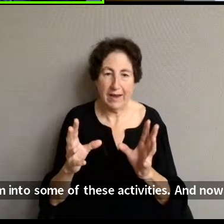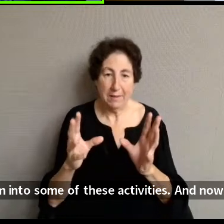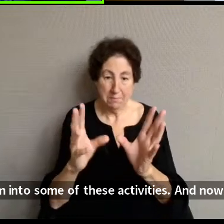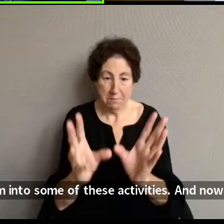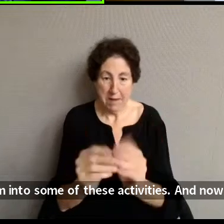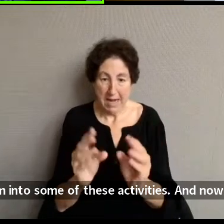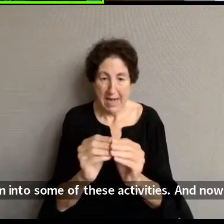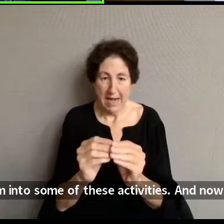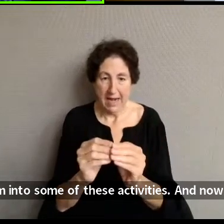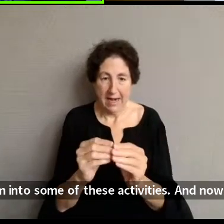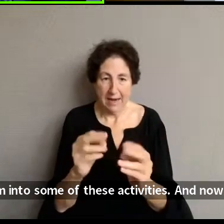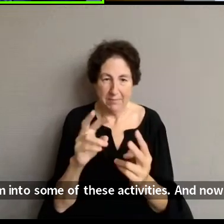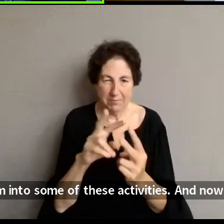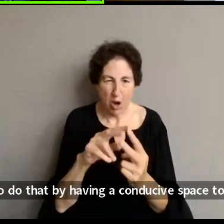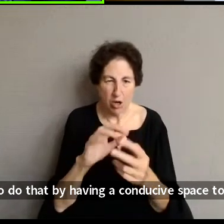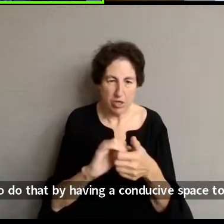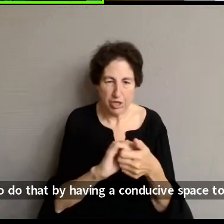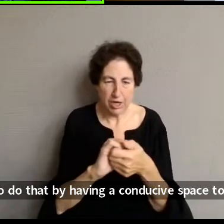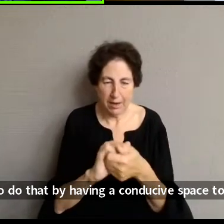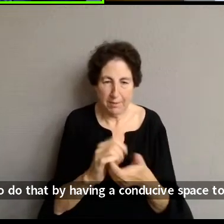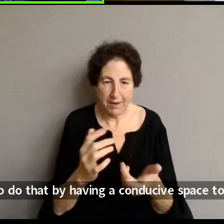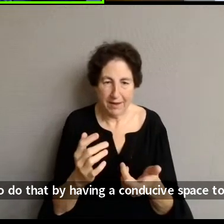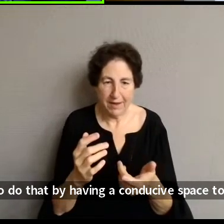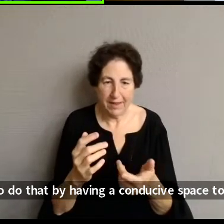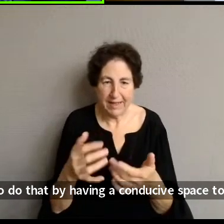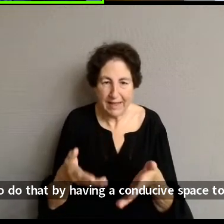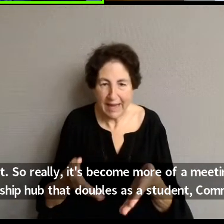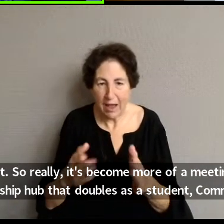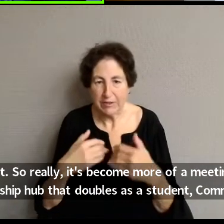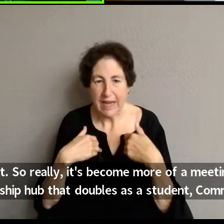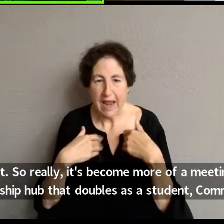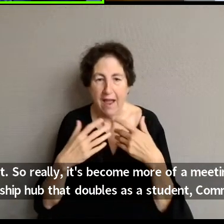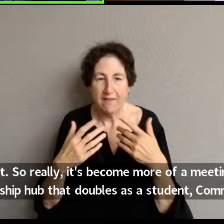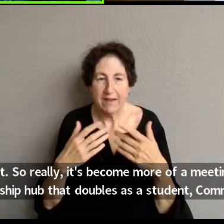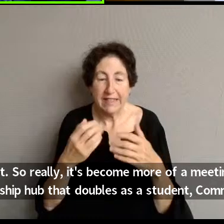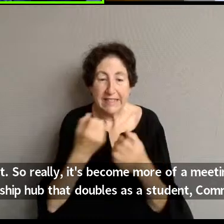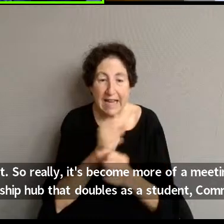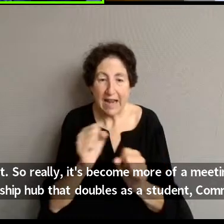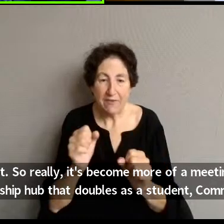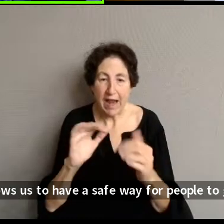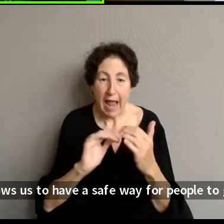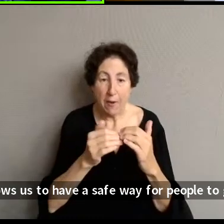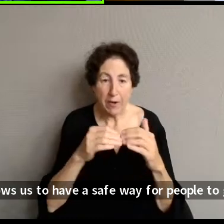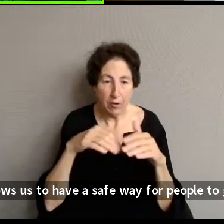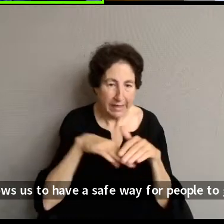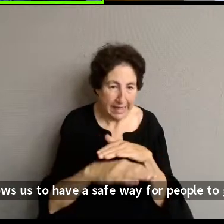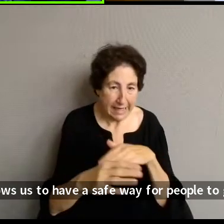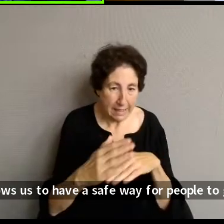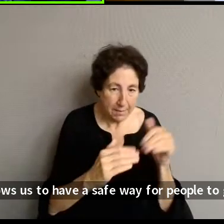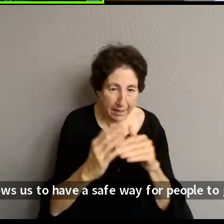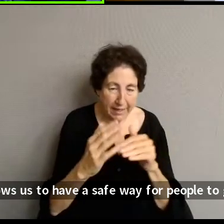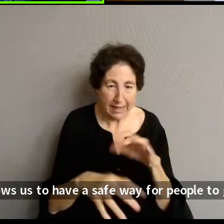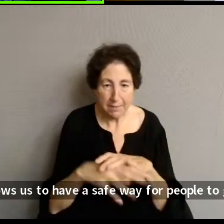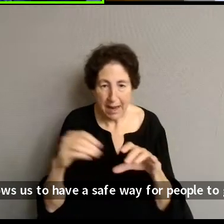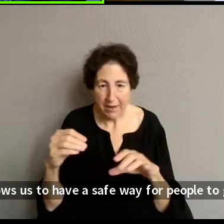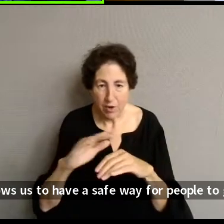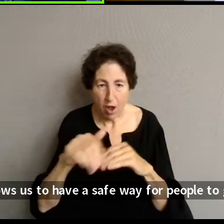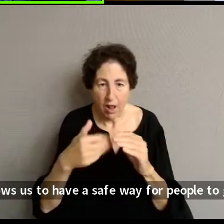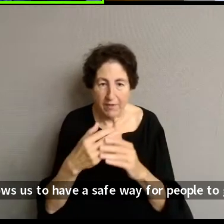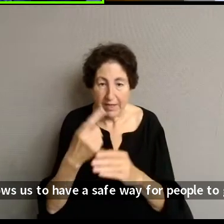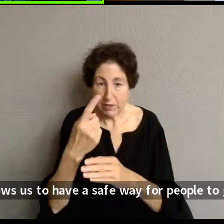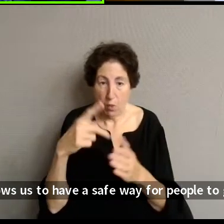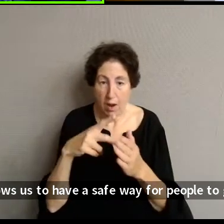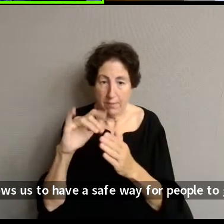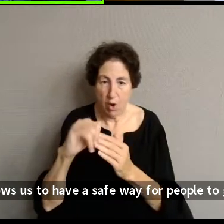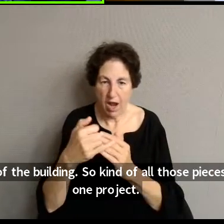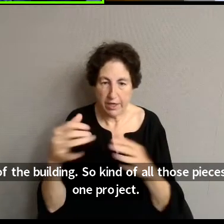that doubles as a student commons that allows us to have a safe way for people to get in and out of the building. So kind of all those pieces all in one project. I think also